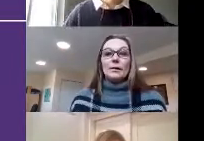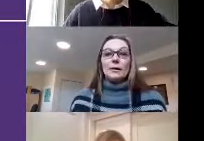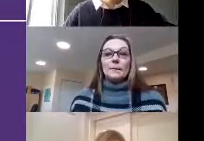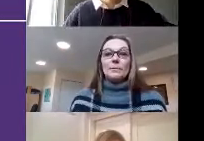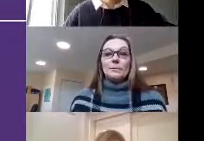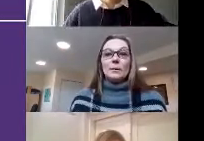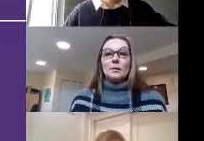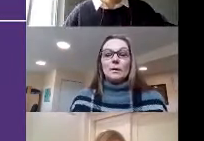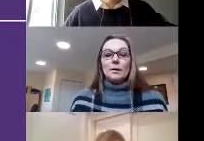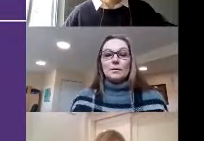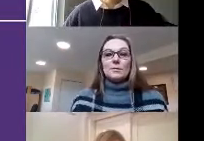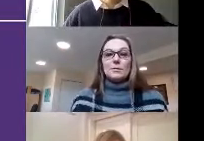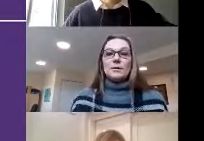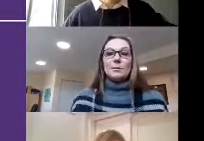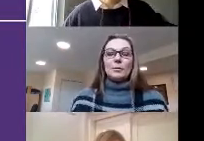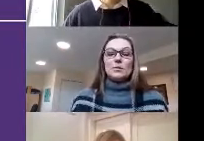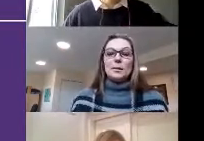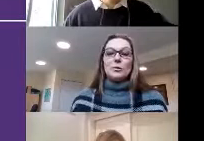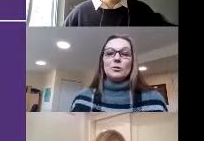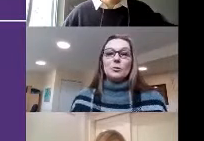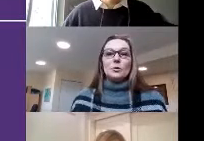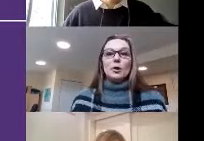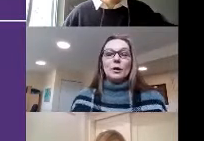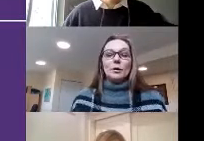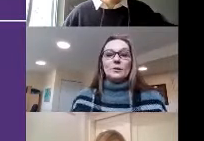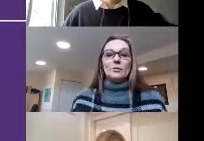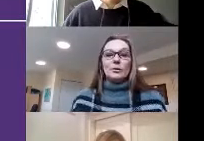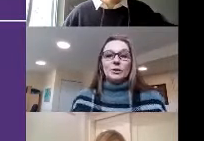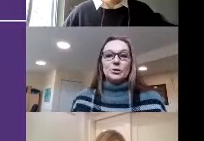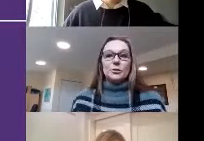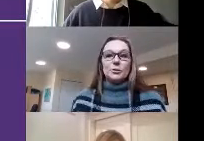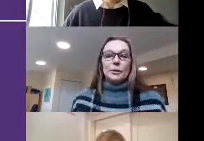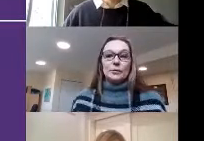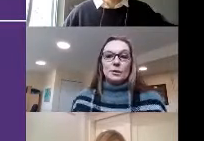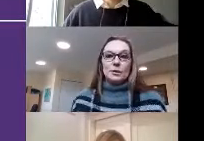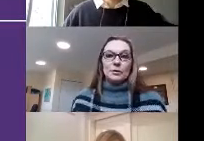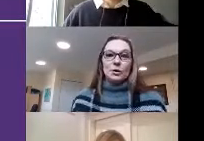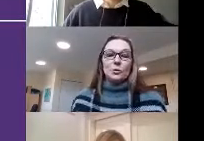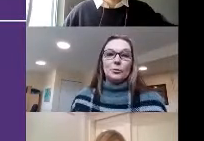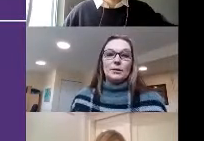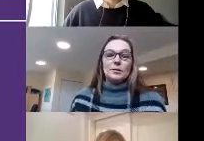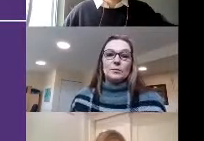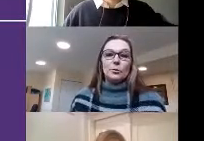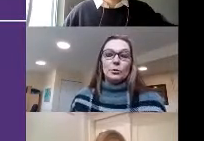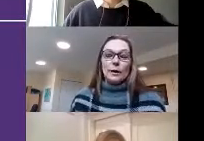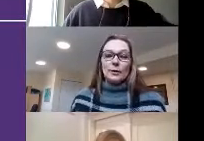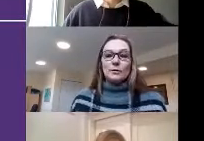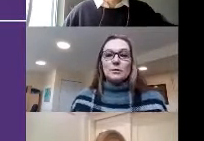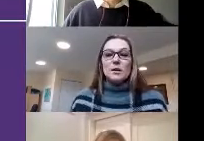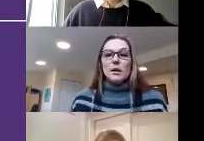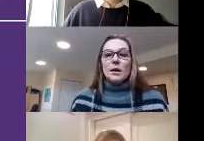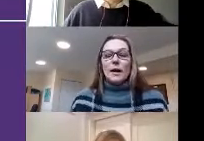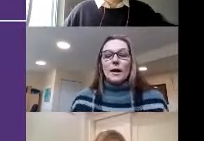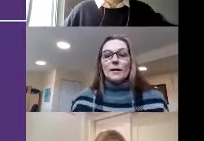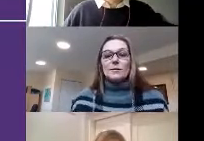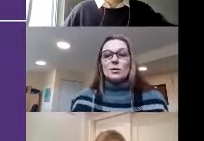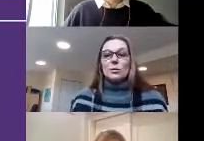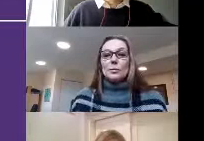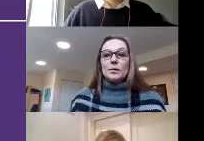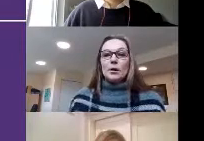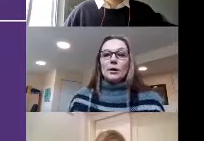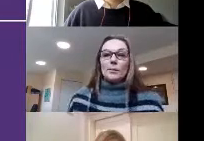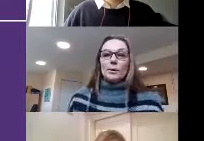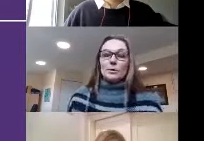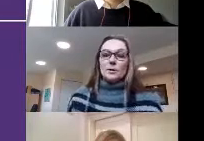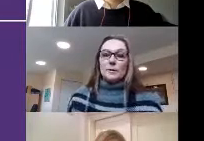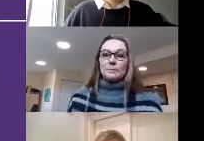have a number of speakers who are talking on different issues around the human rights of older adults. And so we'll